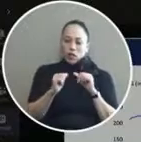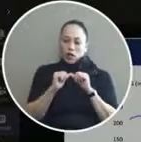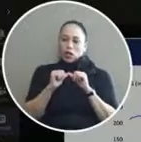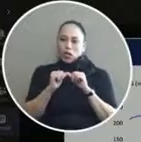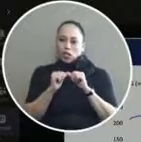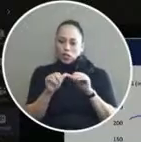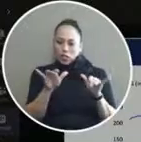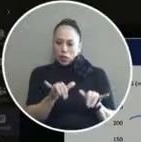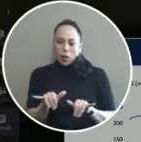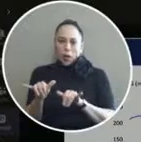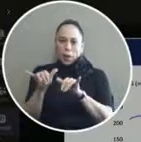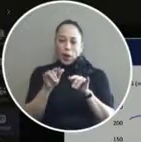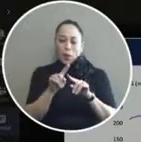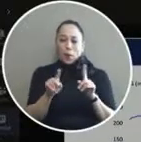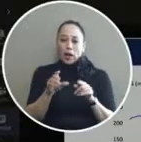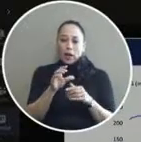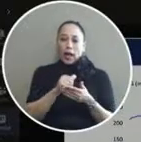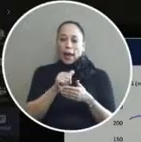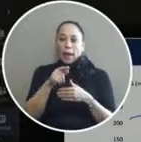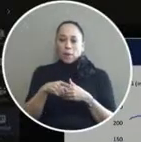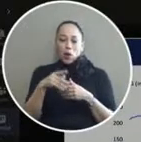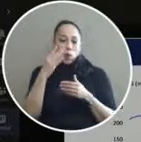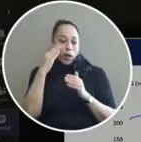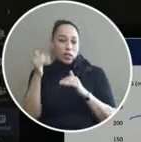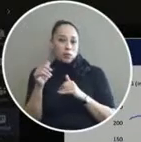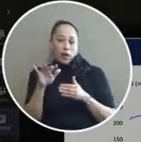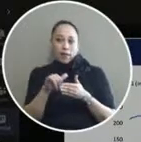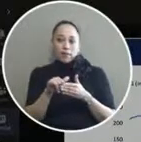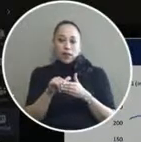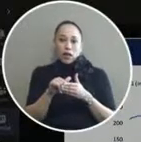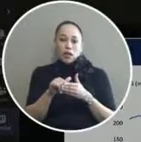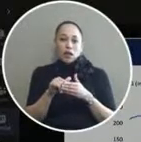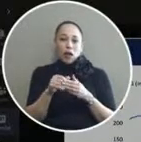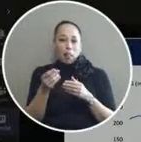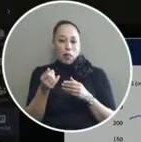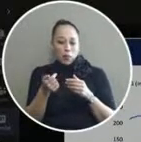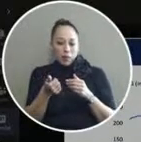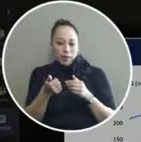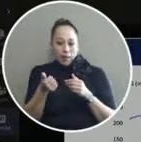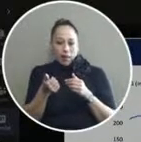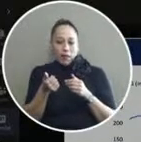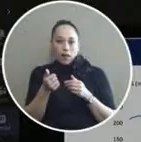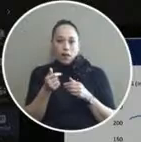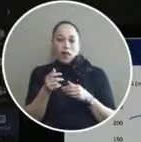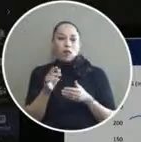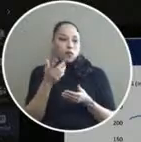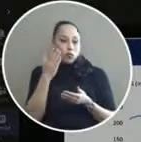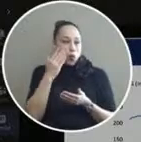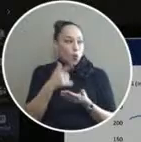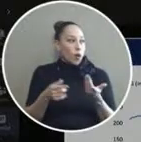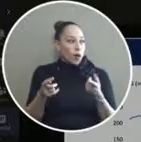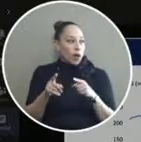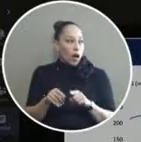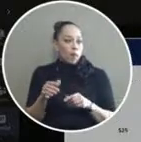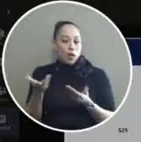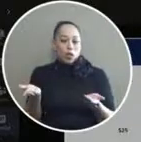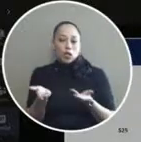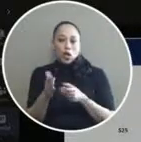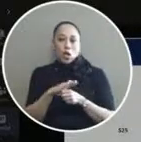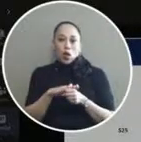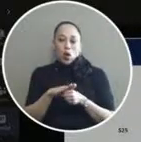consistent pattern. But again, in April, we expect this to dive in also a little bit in reaction to what's happening here